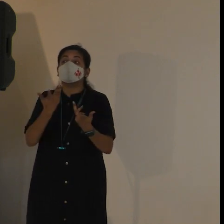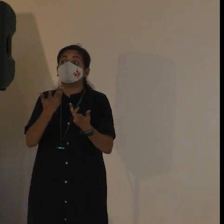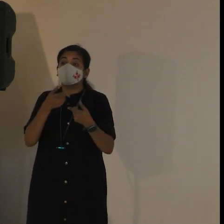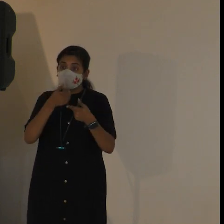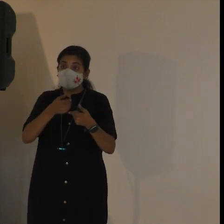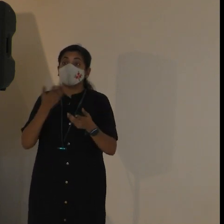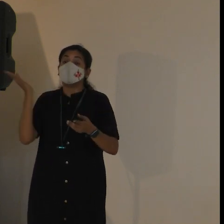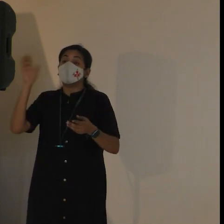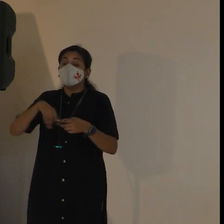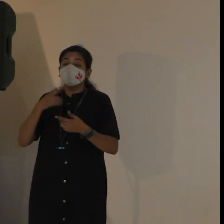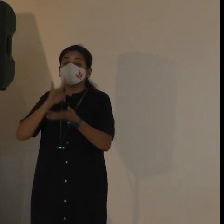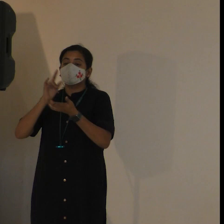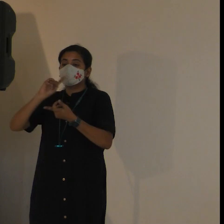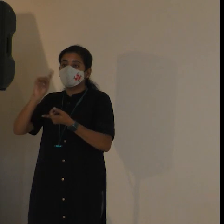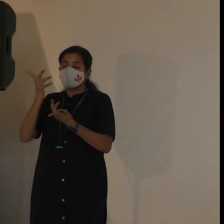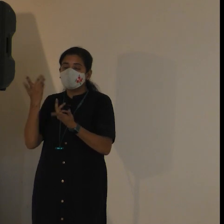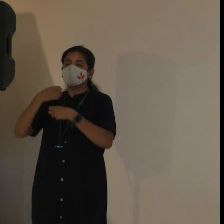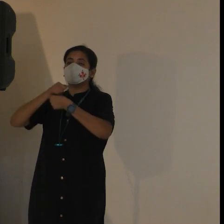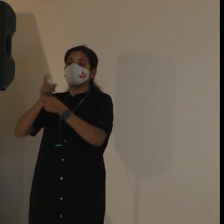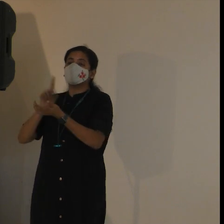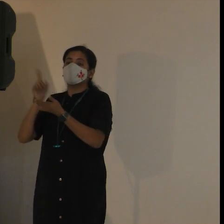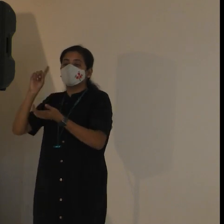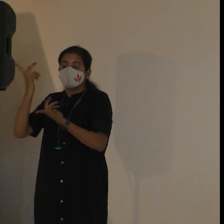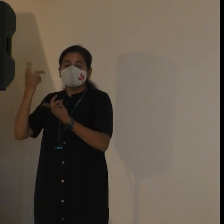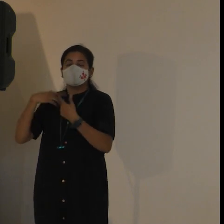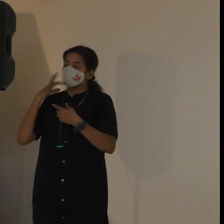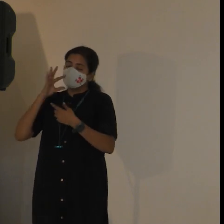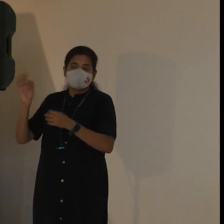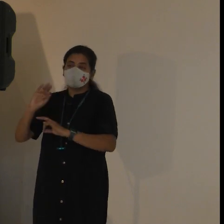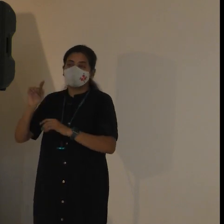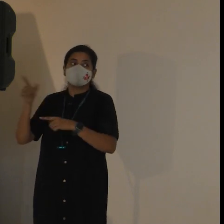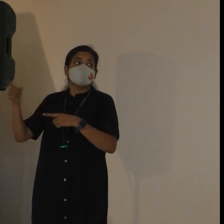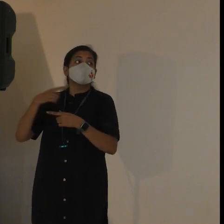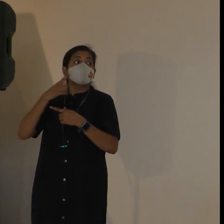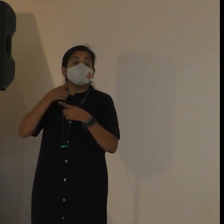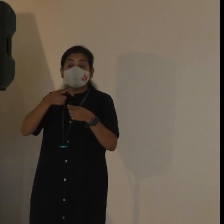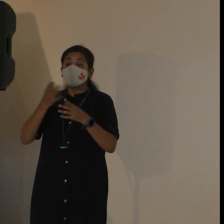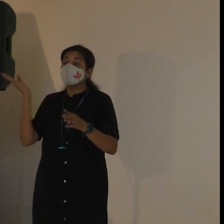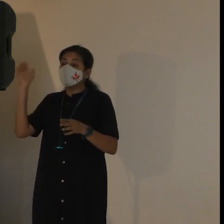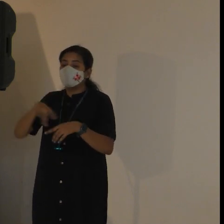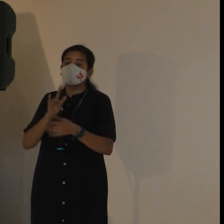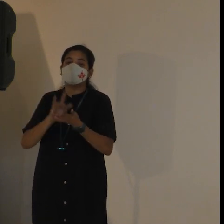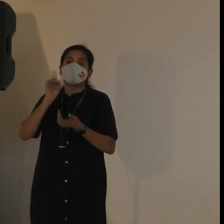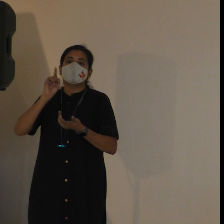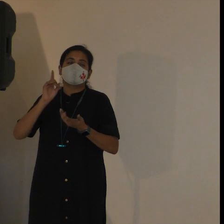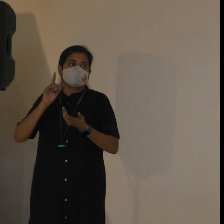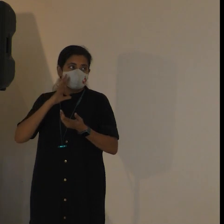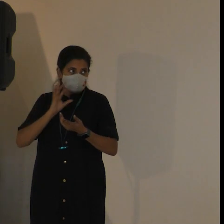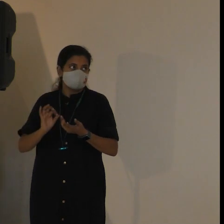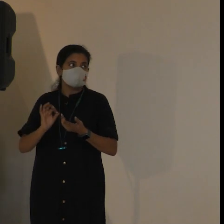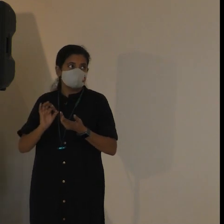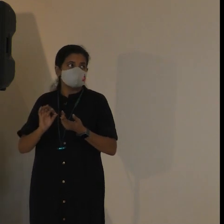necessarily where it was made, or who commissioned the object, where the object was sourced from,